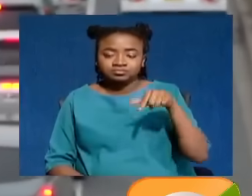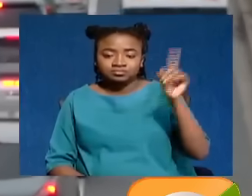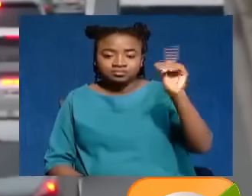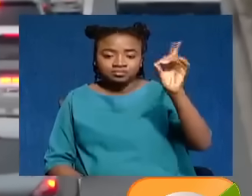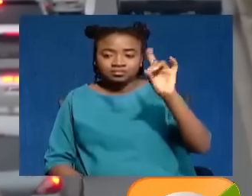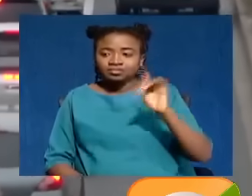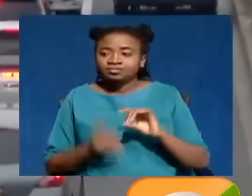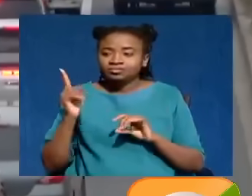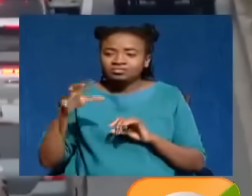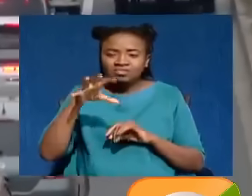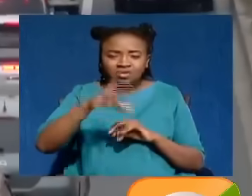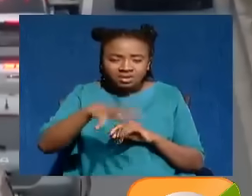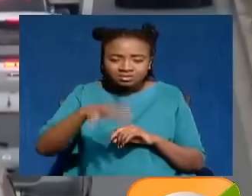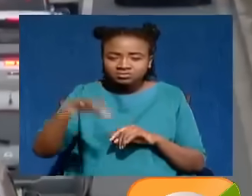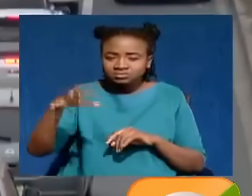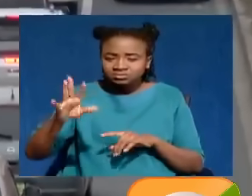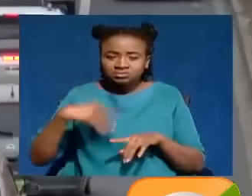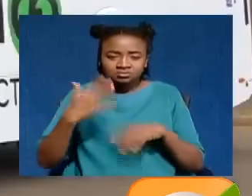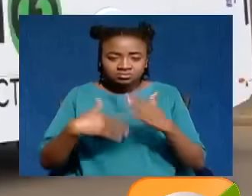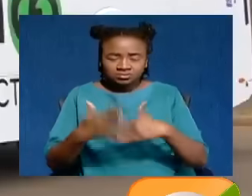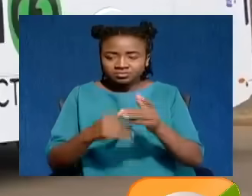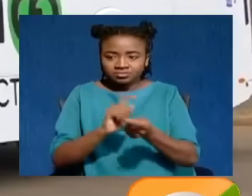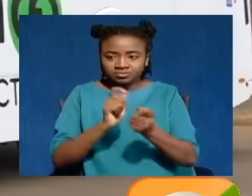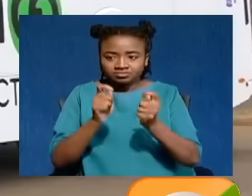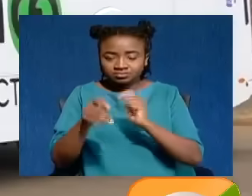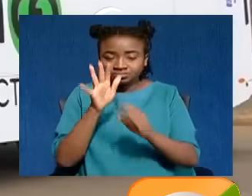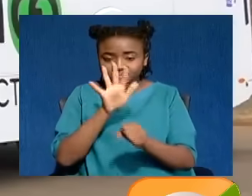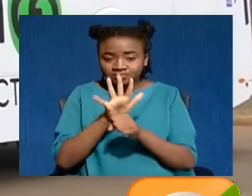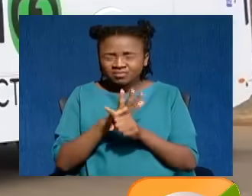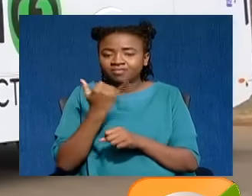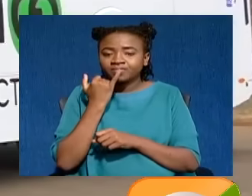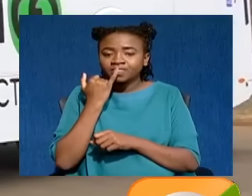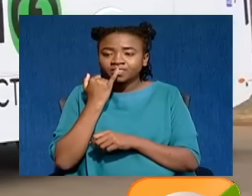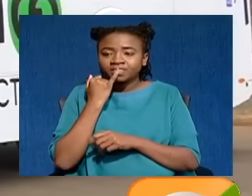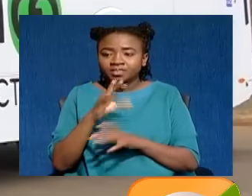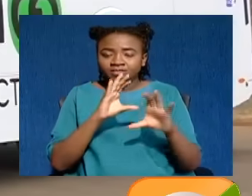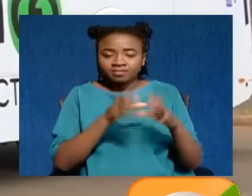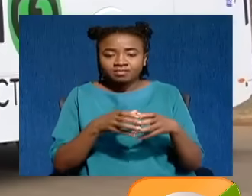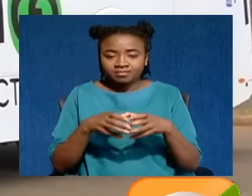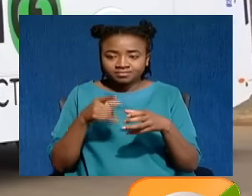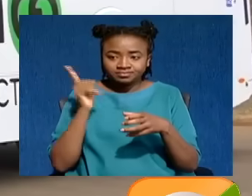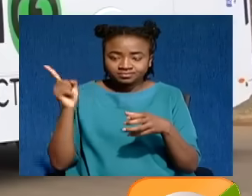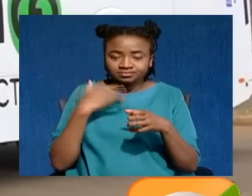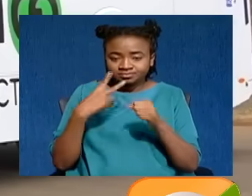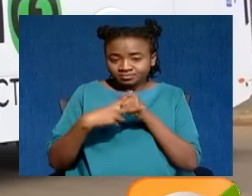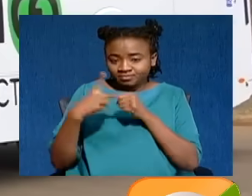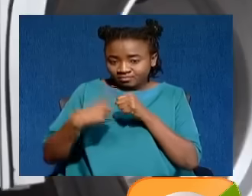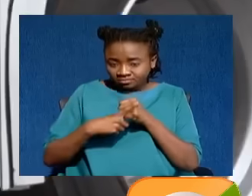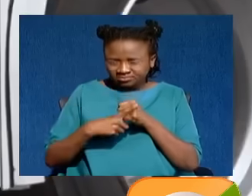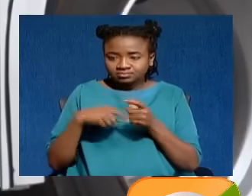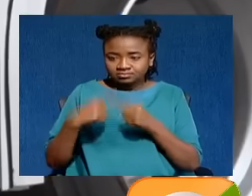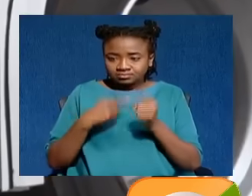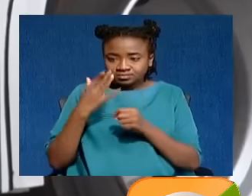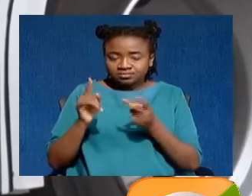Nairobi's public transport system is evolving. Electric vehicle maker Basigo has 76 buses in service